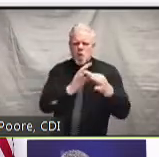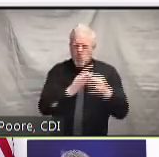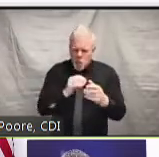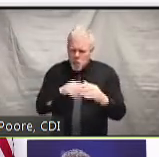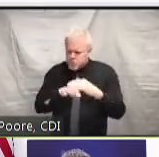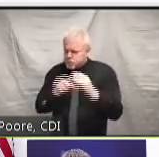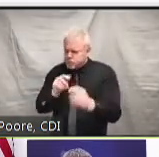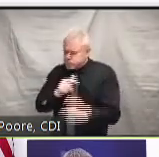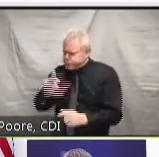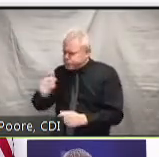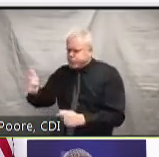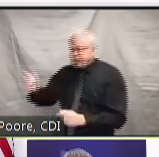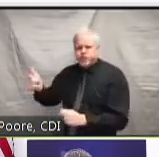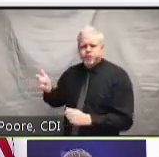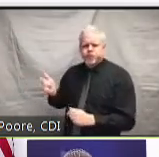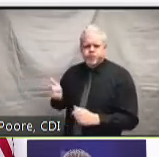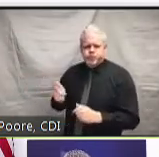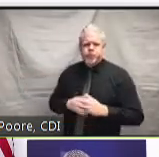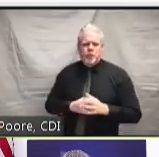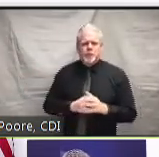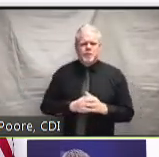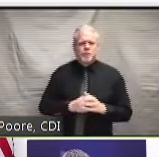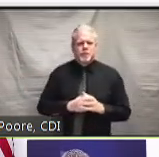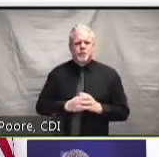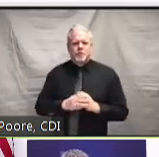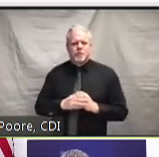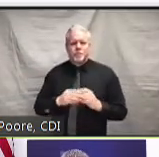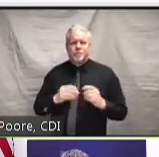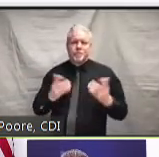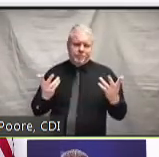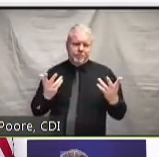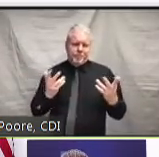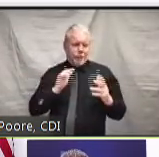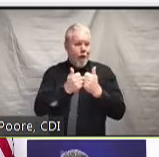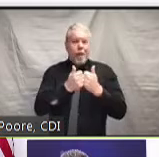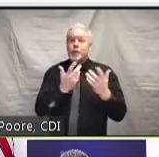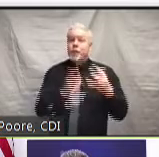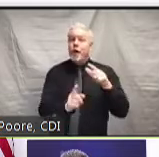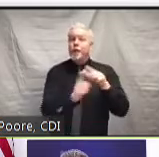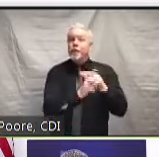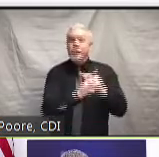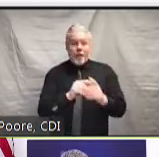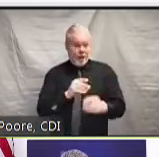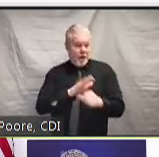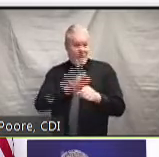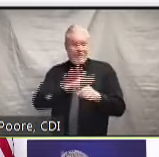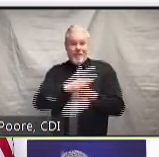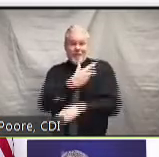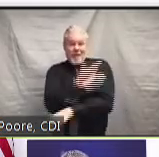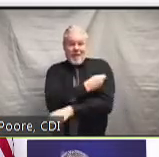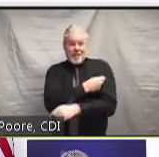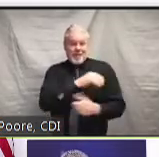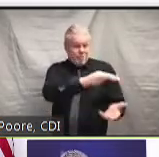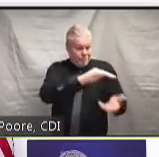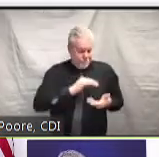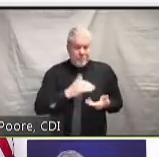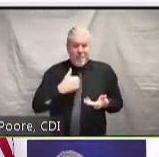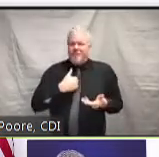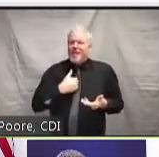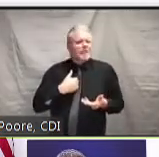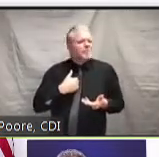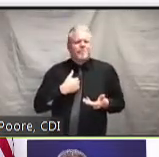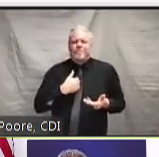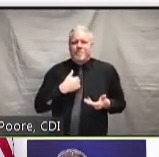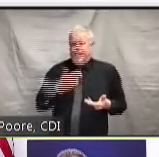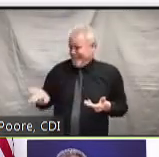do not have the supply to meet that demand in the immediate term. And you know, we've talked